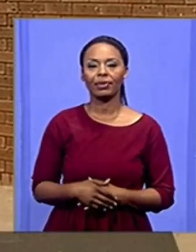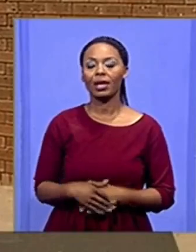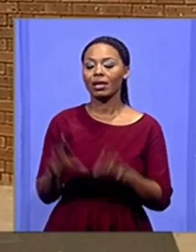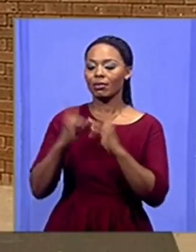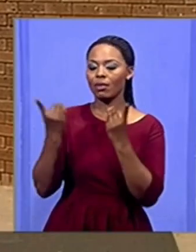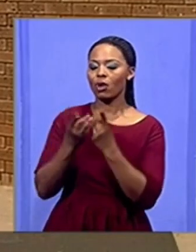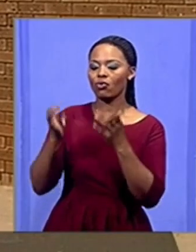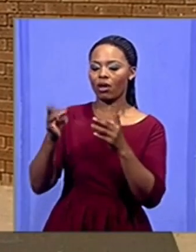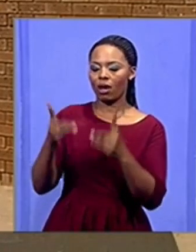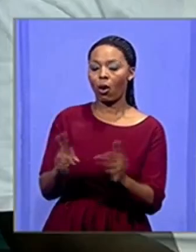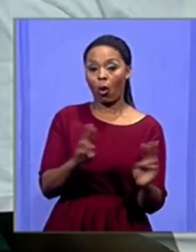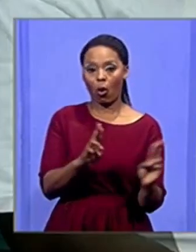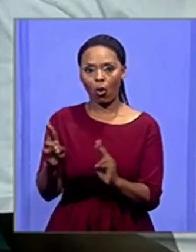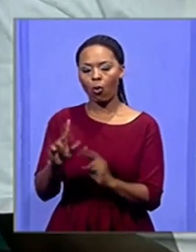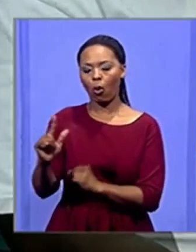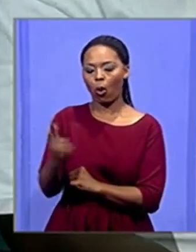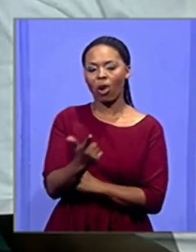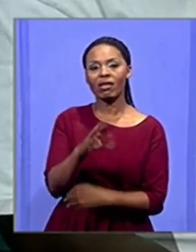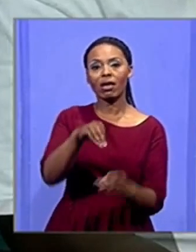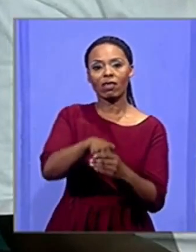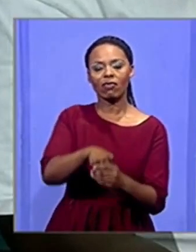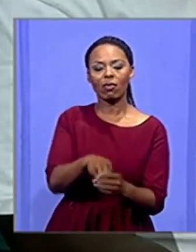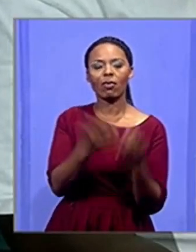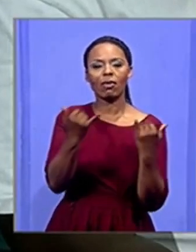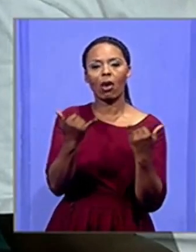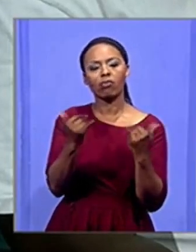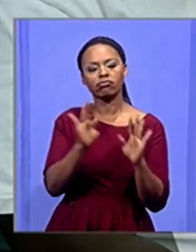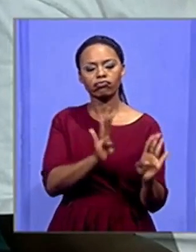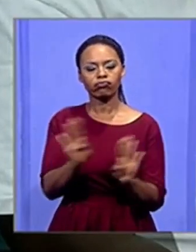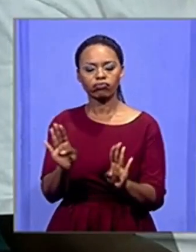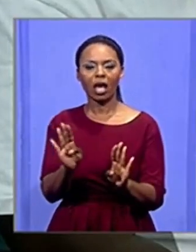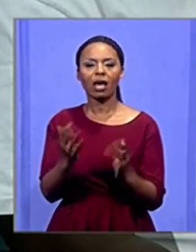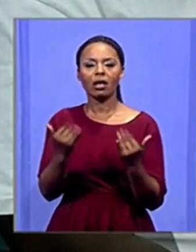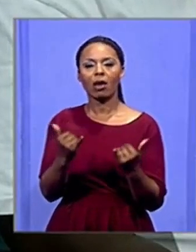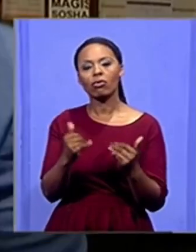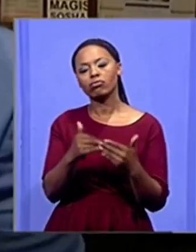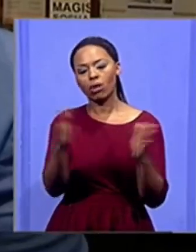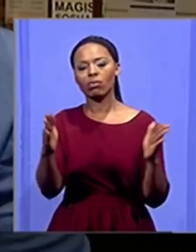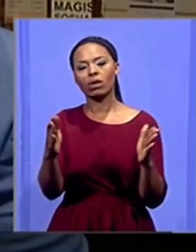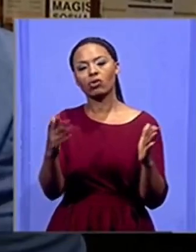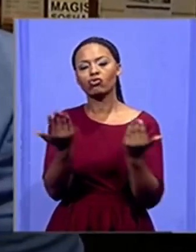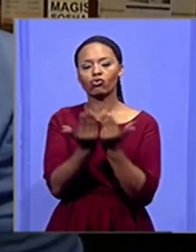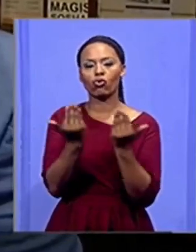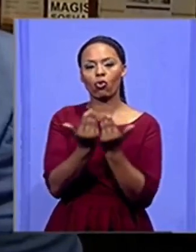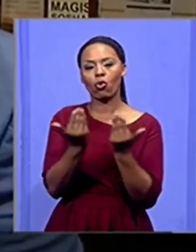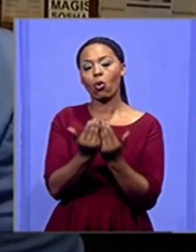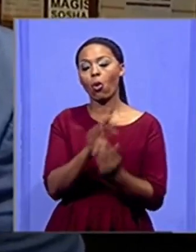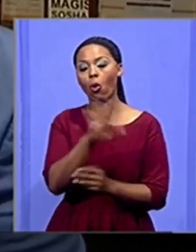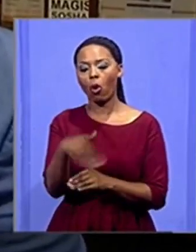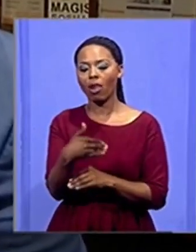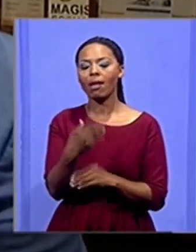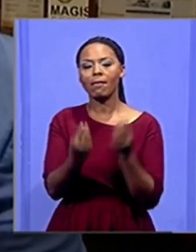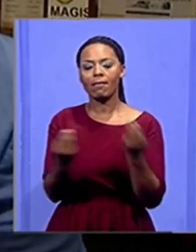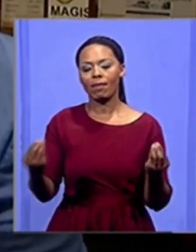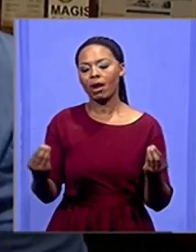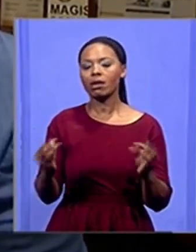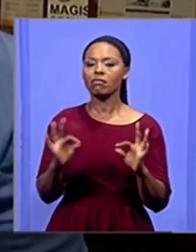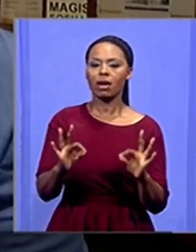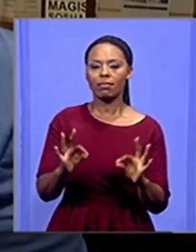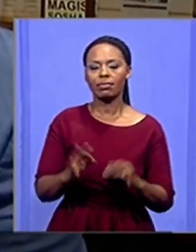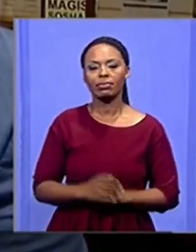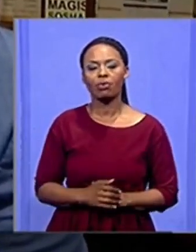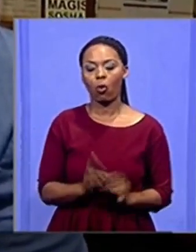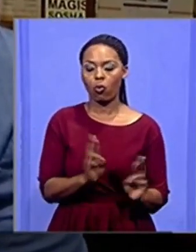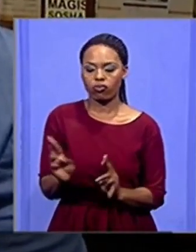thuto le solofela fa botlhe ba tla bo ba le mo maemong a siameng fa dikolo di bulwa. We are quite hopeful that by the time we open next